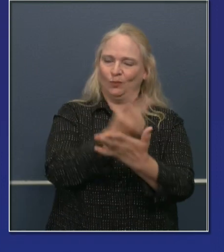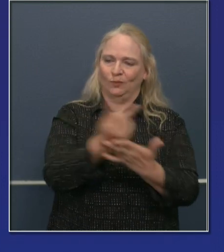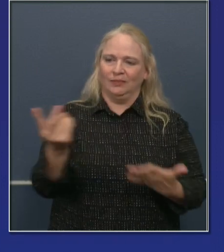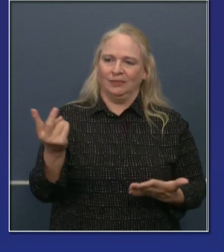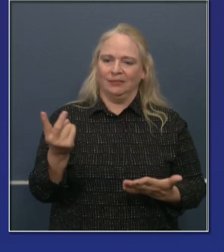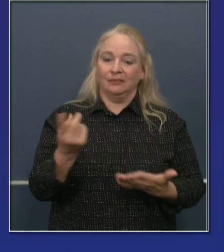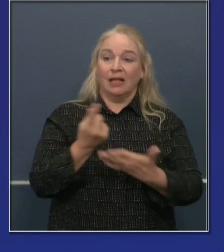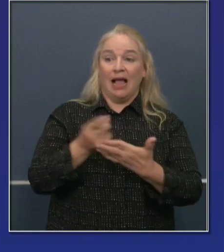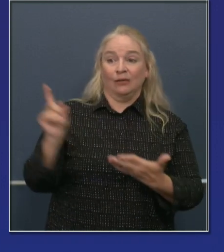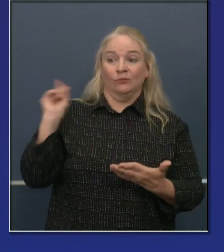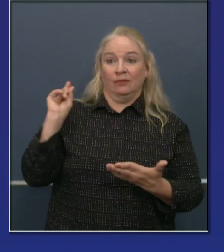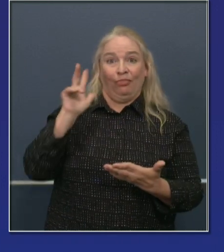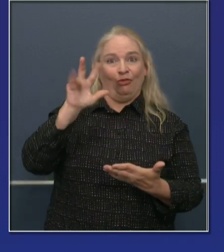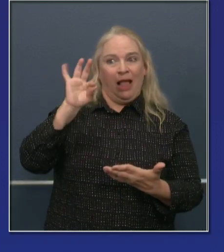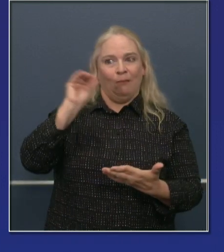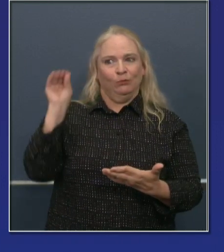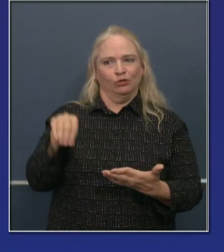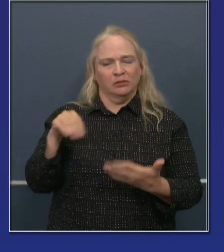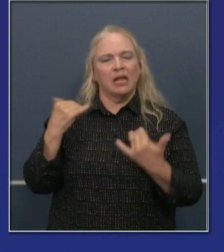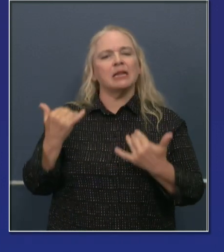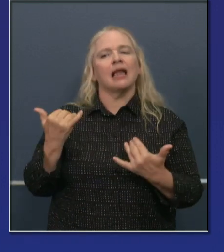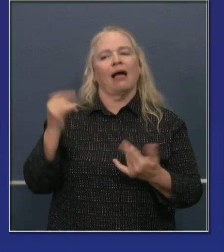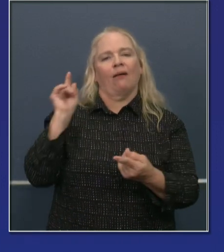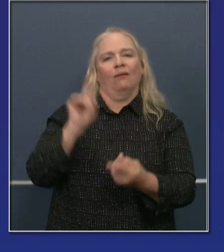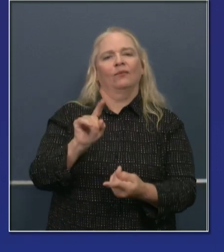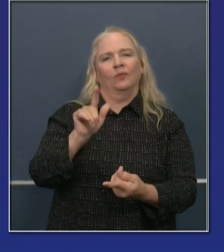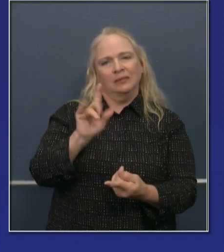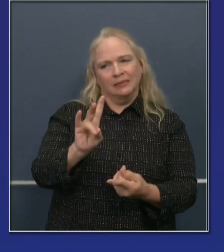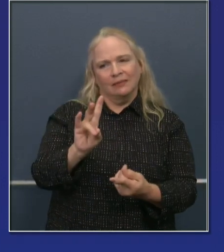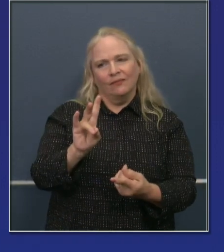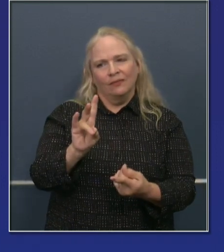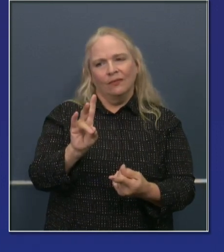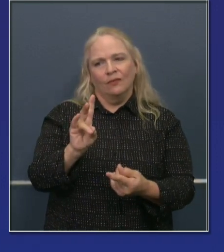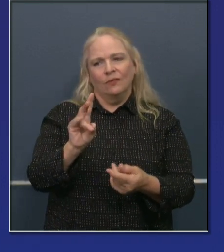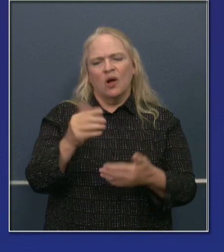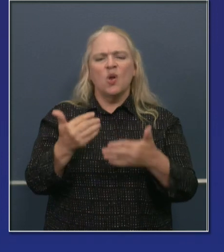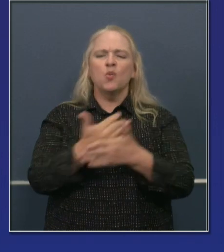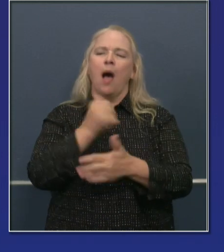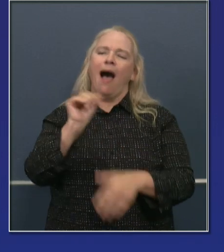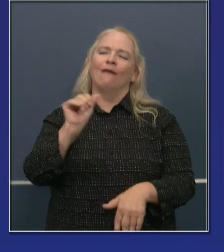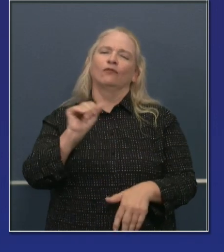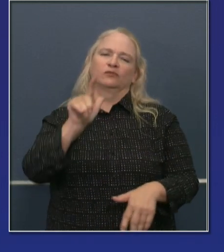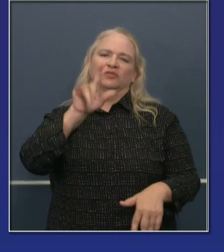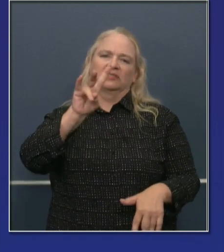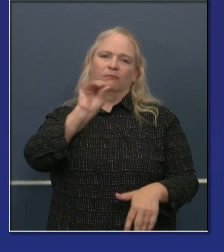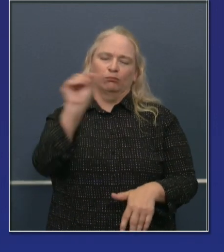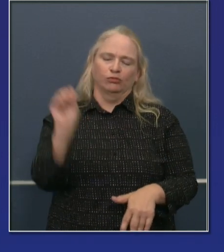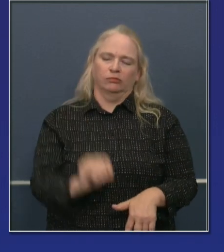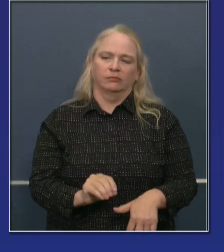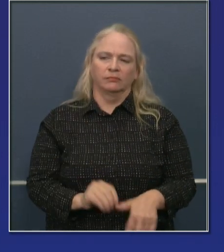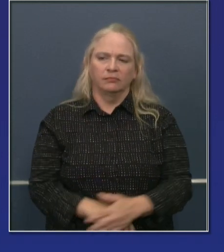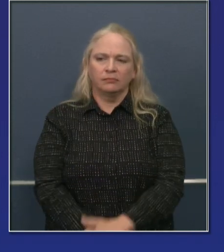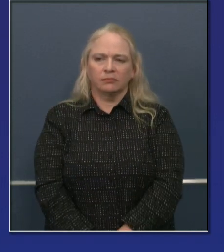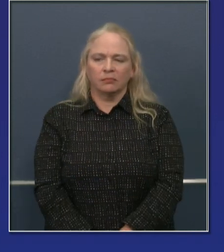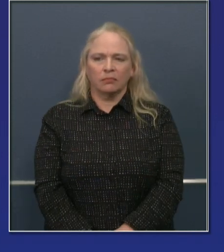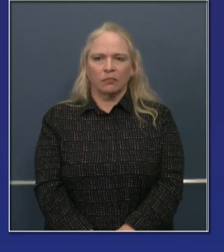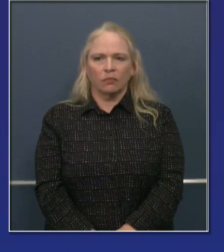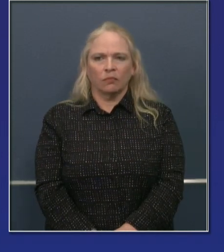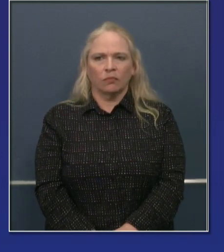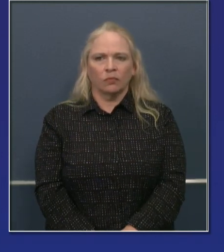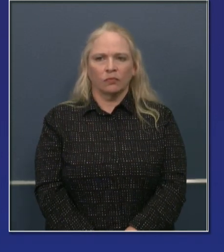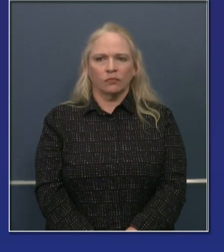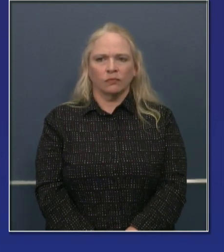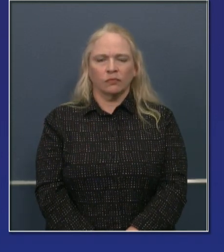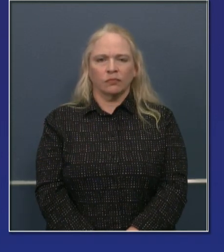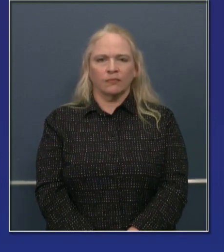again, hospitals, when I reported last week, over a 2-week period, up 50%. ICUs up over a 2-week period, 39%.